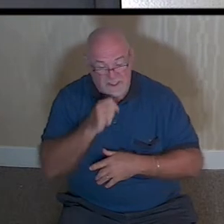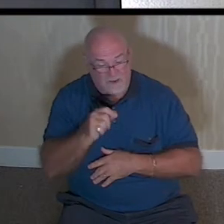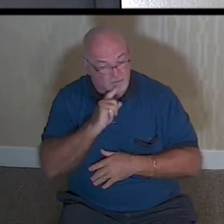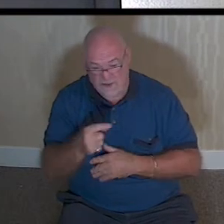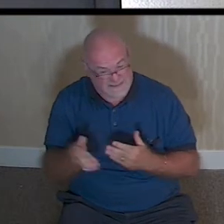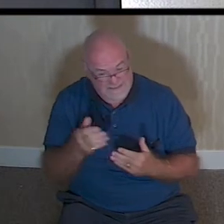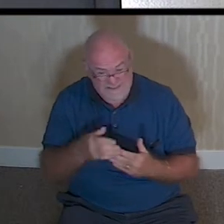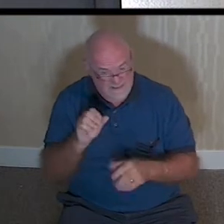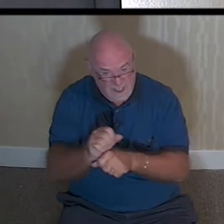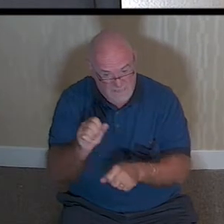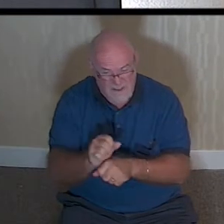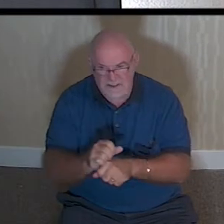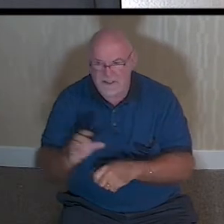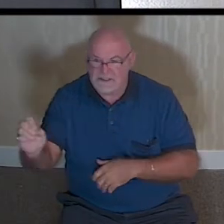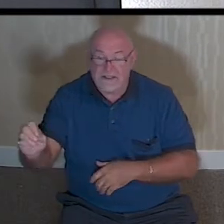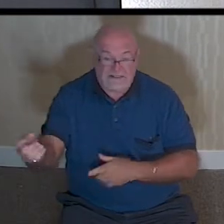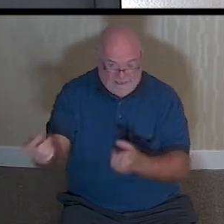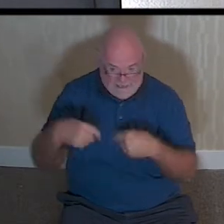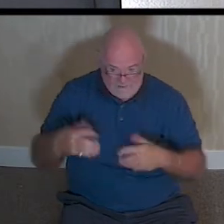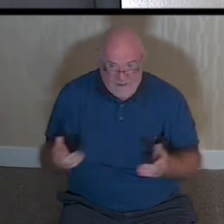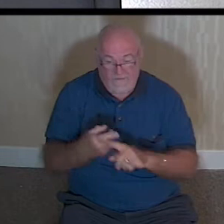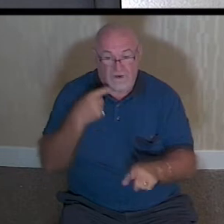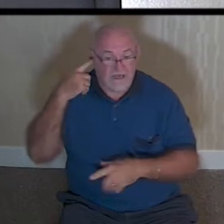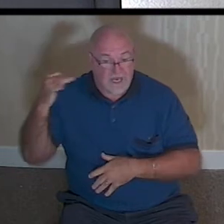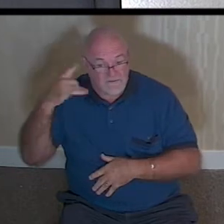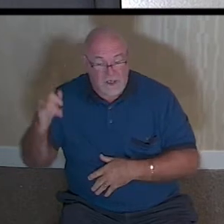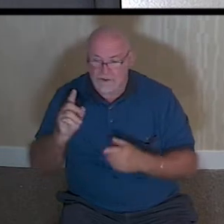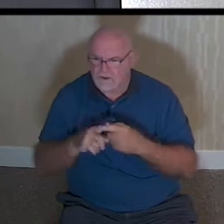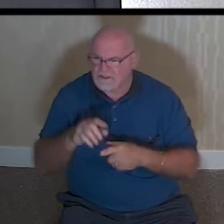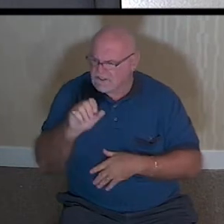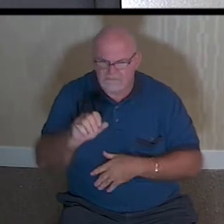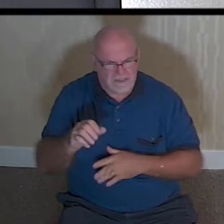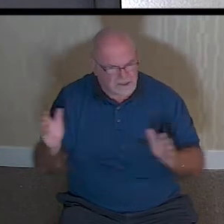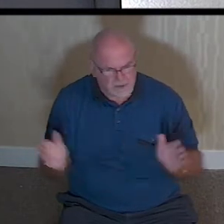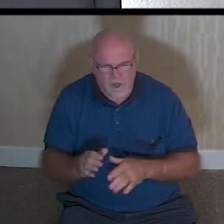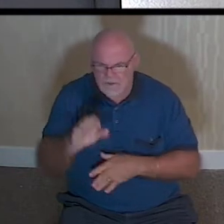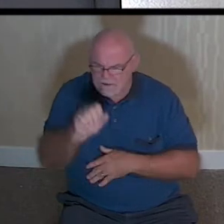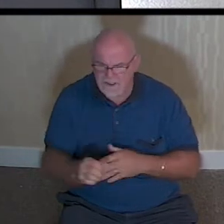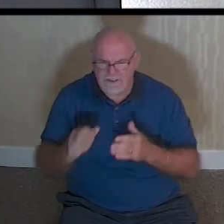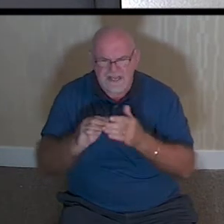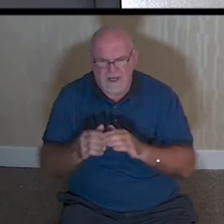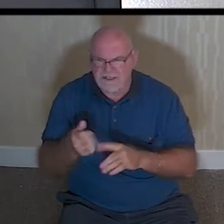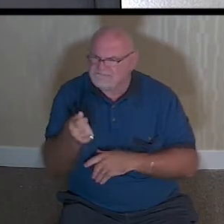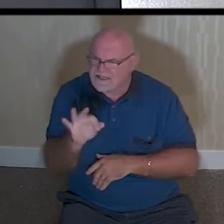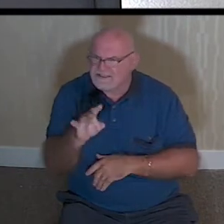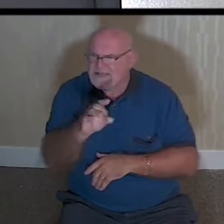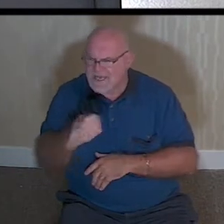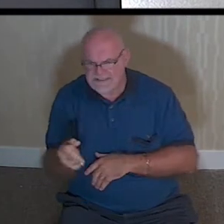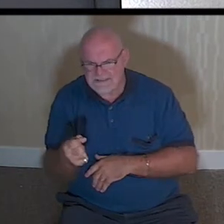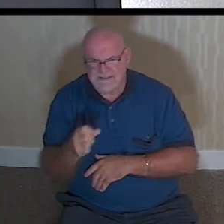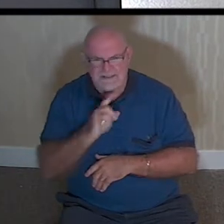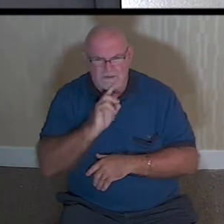jobs. She came from California to this small southern town in the 80s. It had to be a big